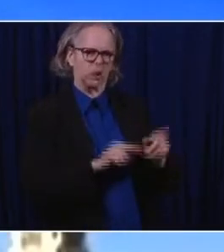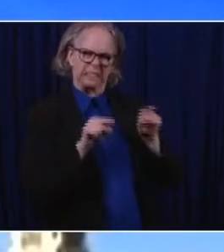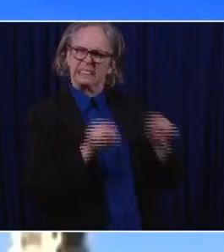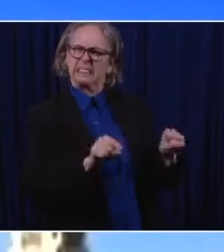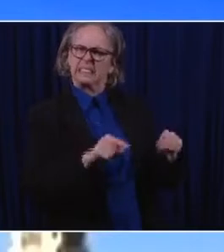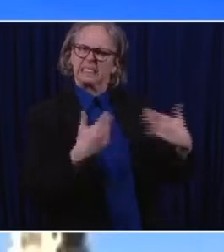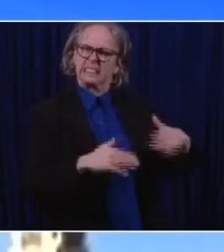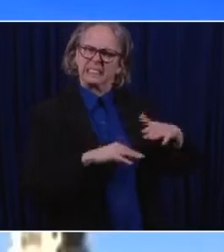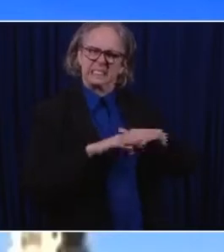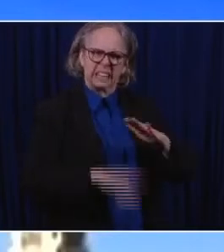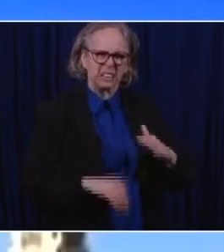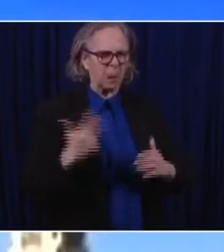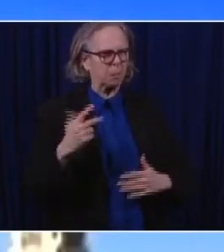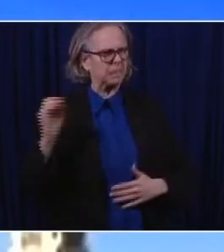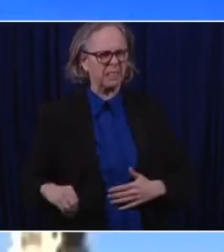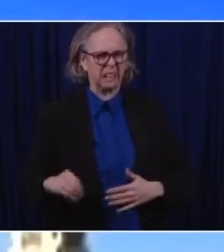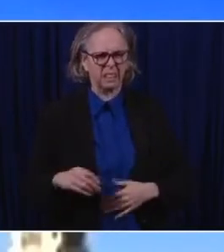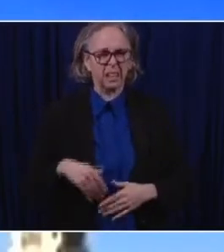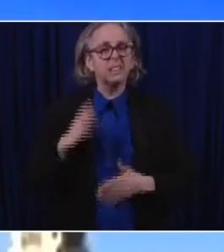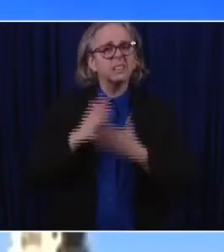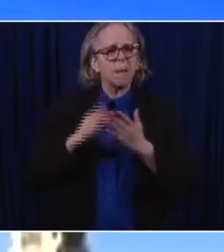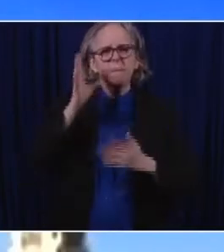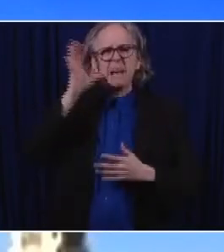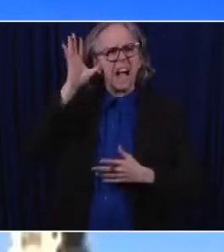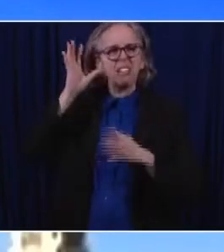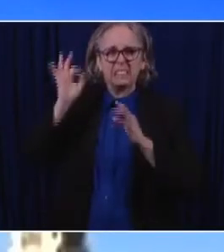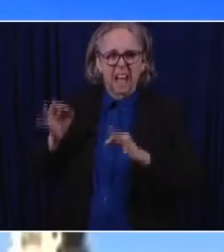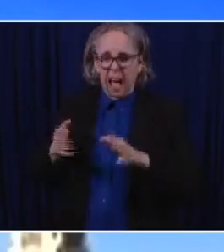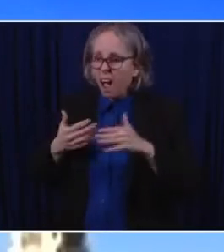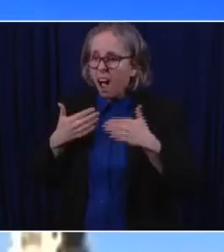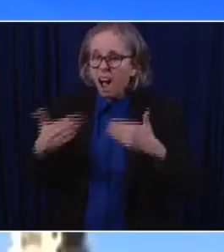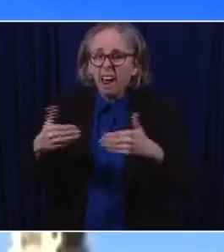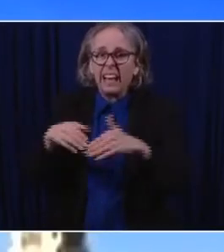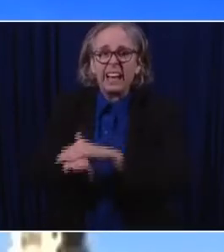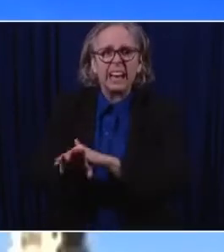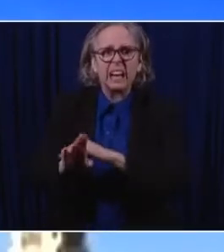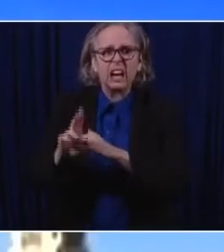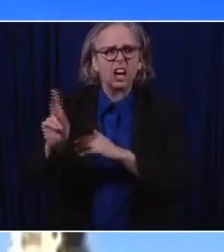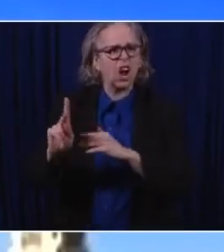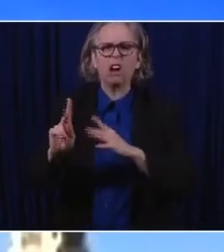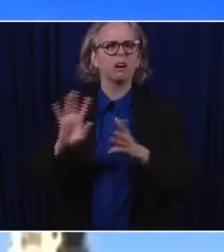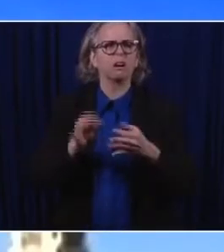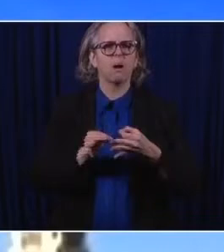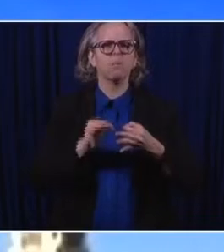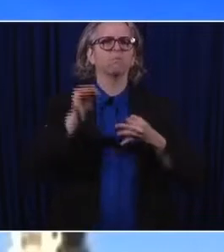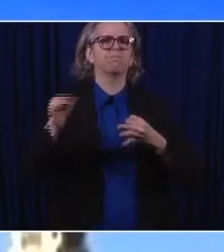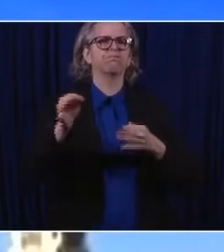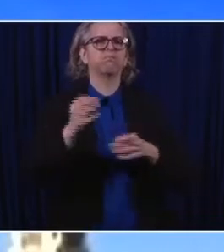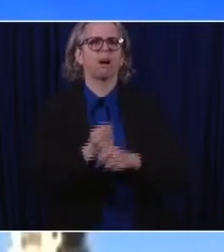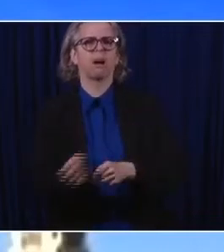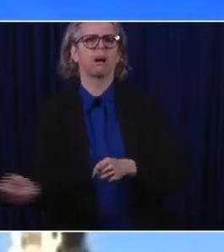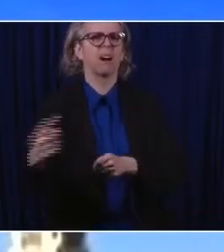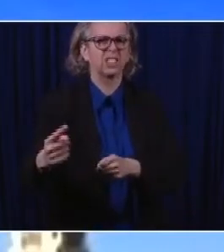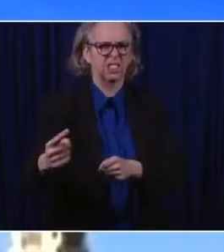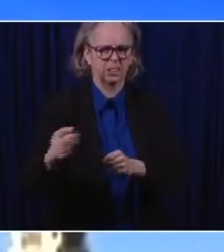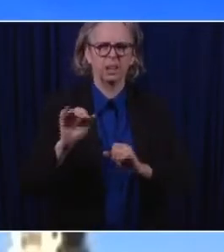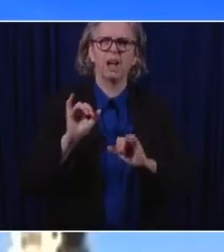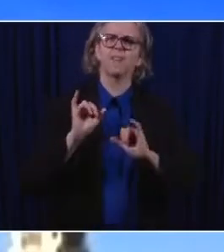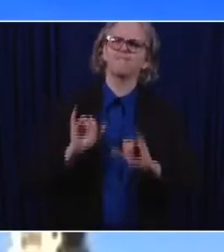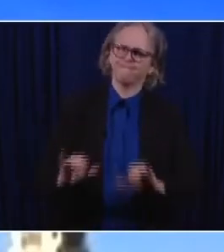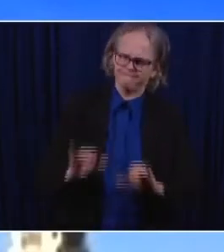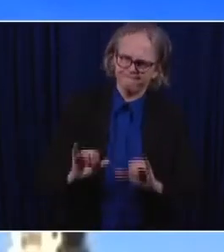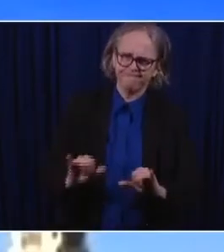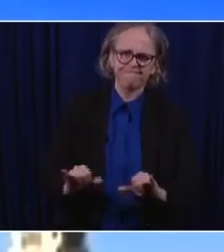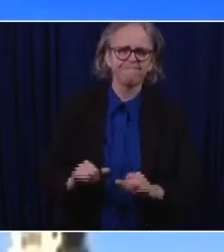to hold off on starting their children in school during the pandemic. The other factor that we suspect is at play is in the